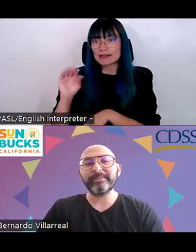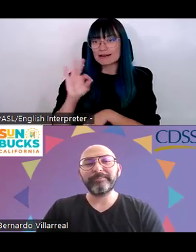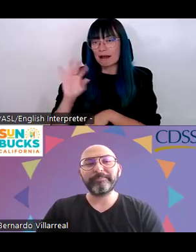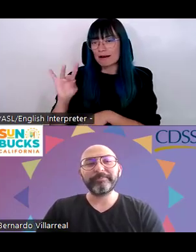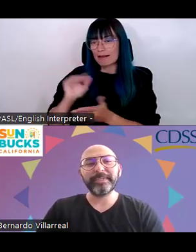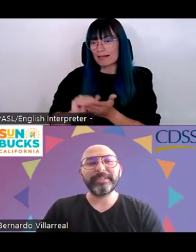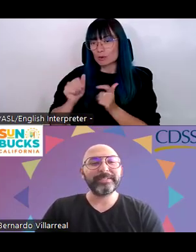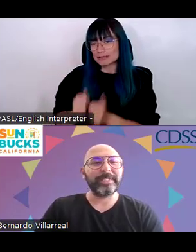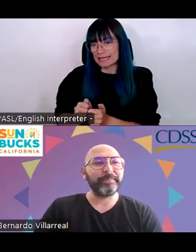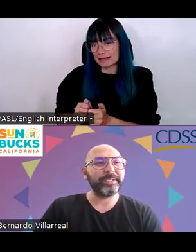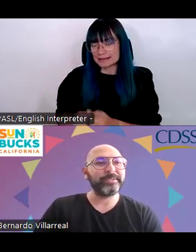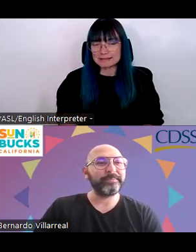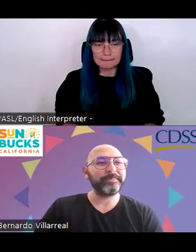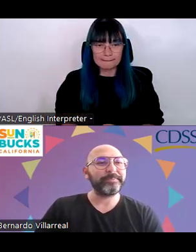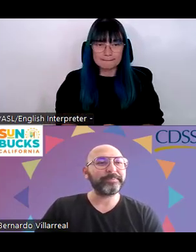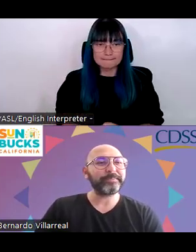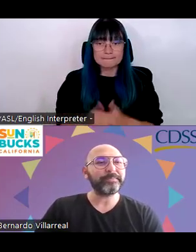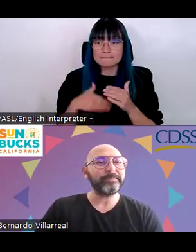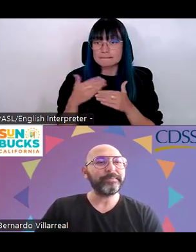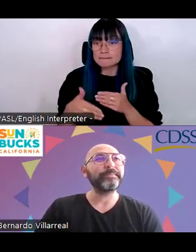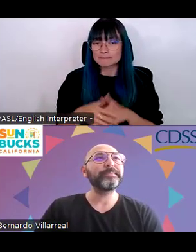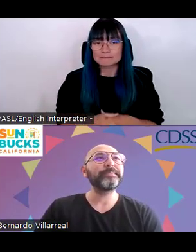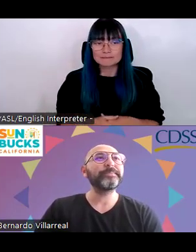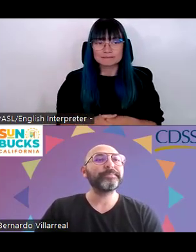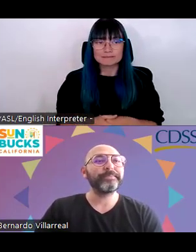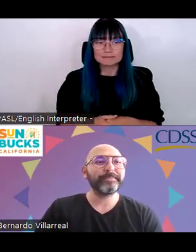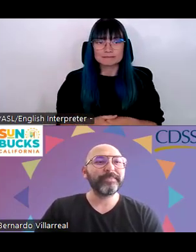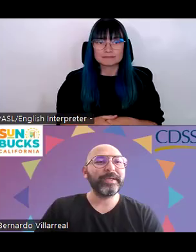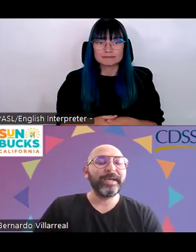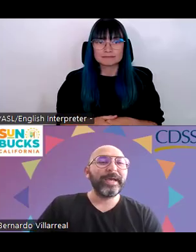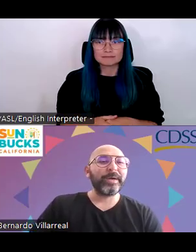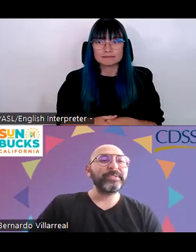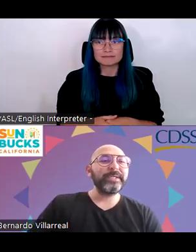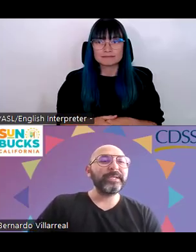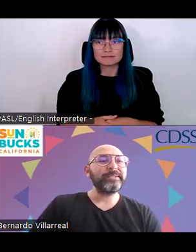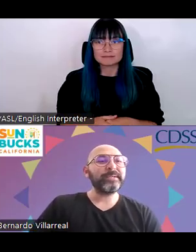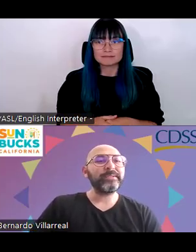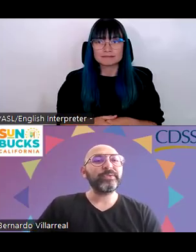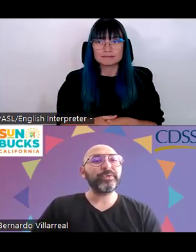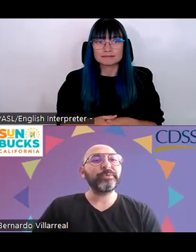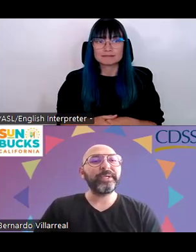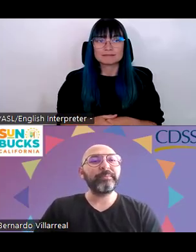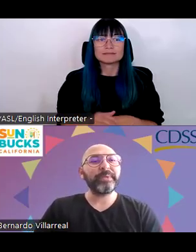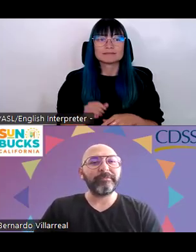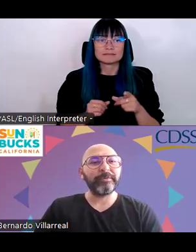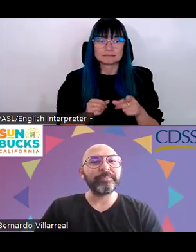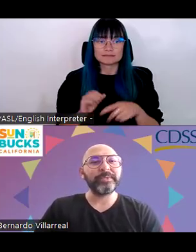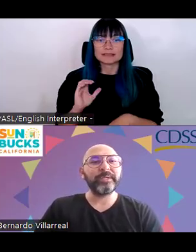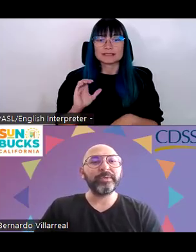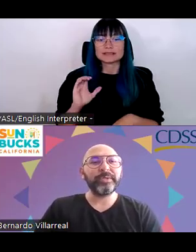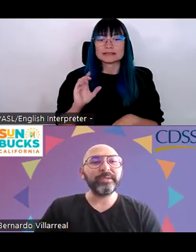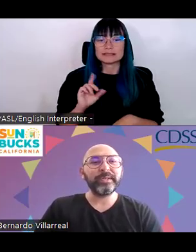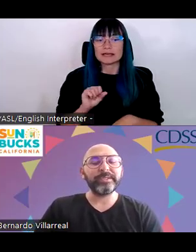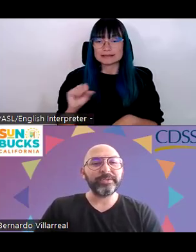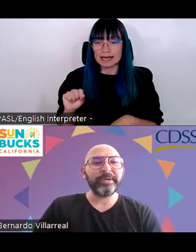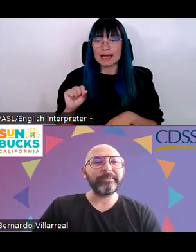98,000 texts. Next slide, please. Our CDSS social media